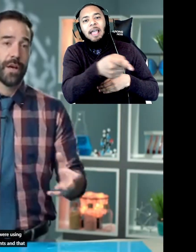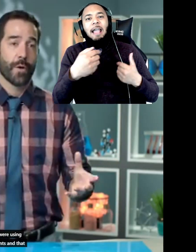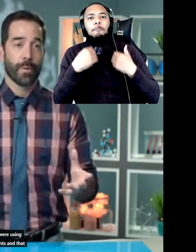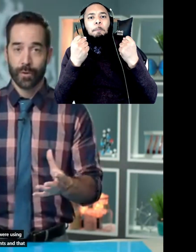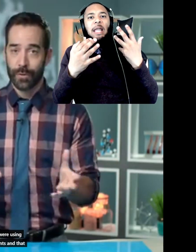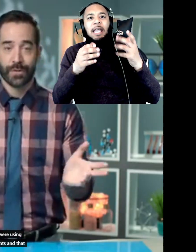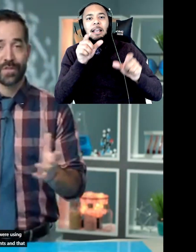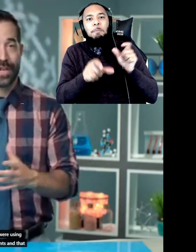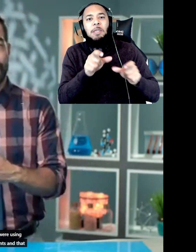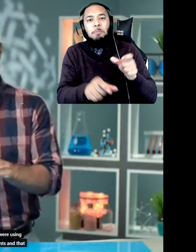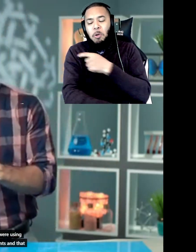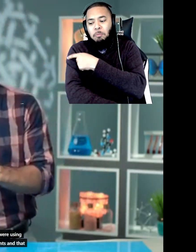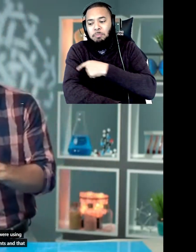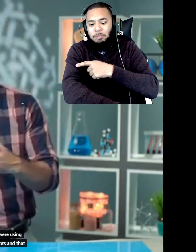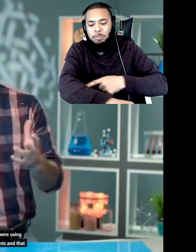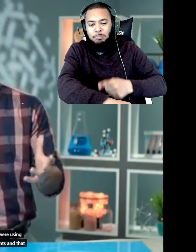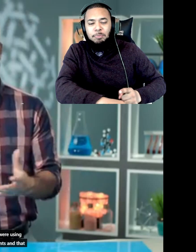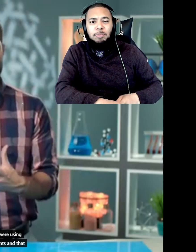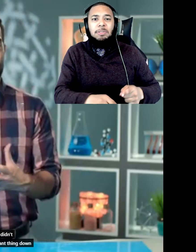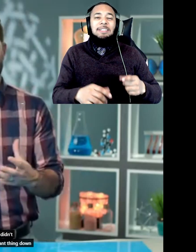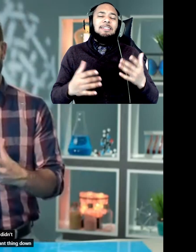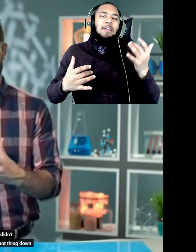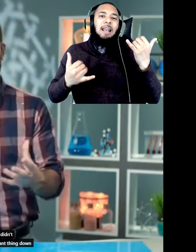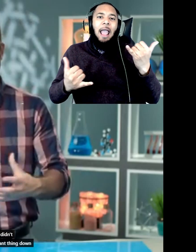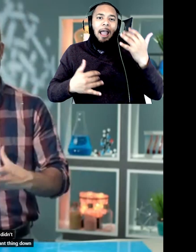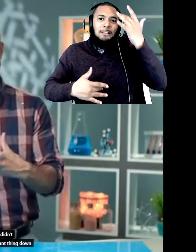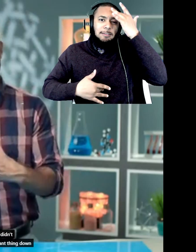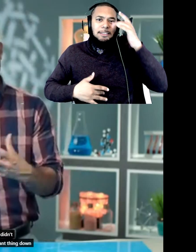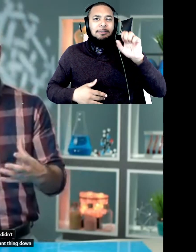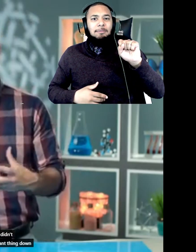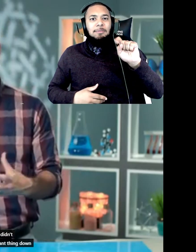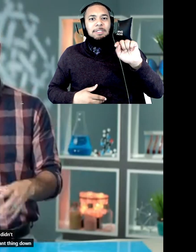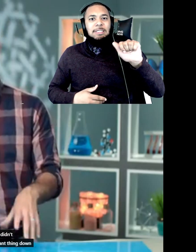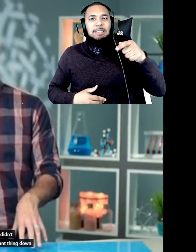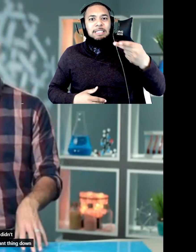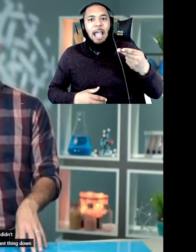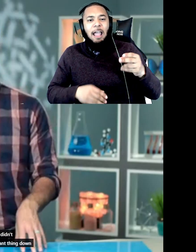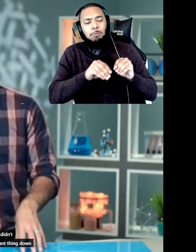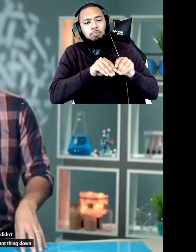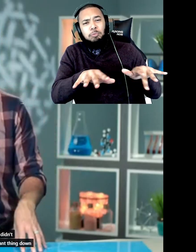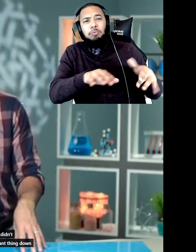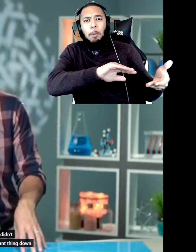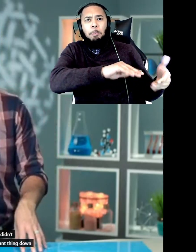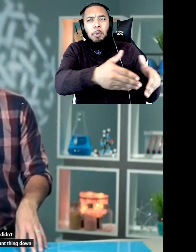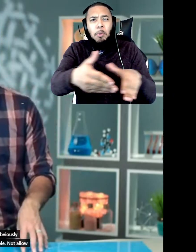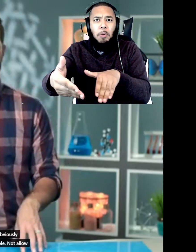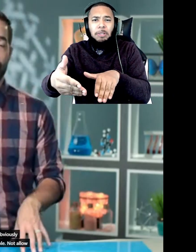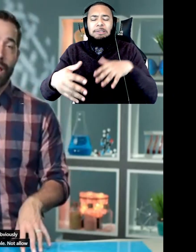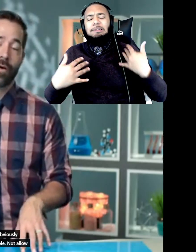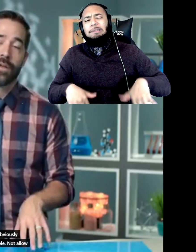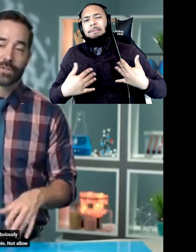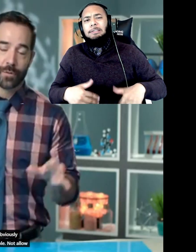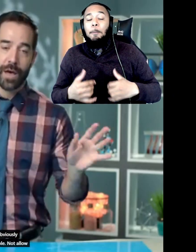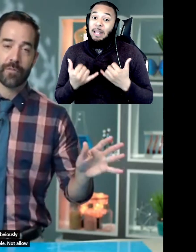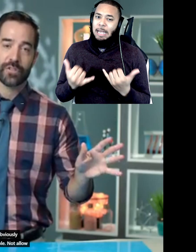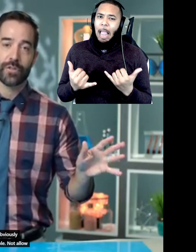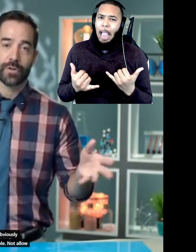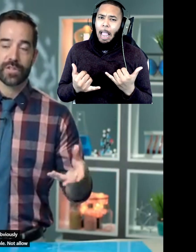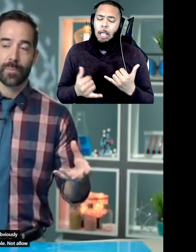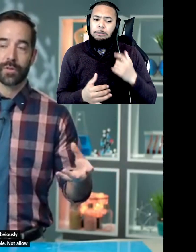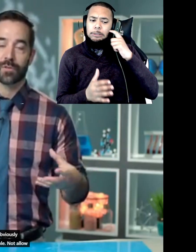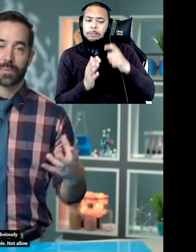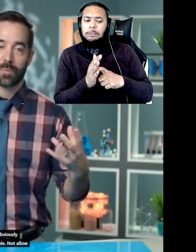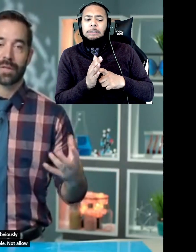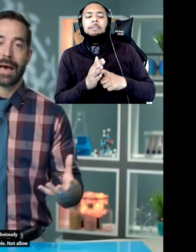infections. We were using the same kinds of instruments and that sort of thing, and we didn't have this really good disinfectant thing down like we do now, so we obviously